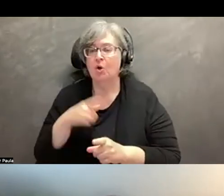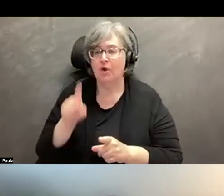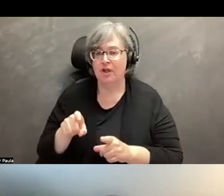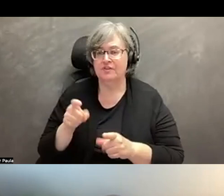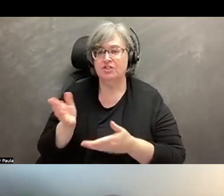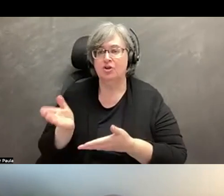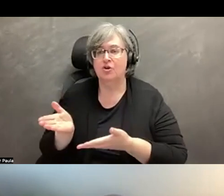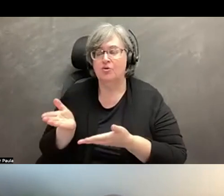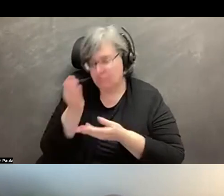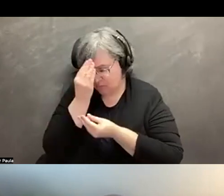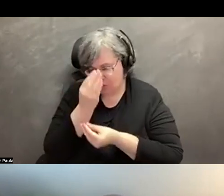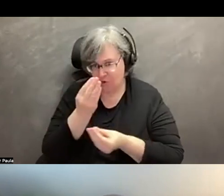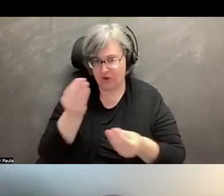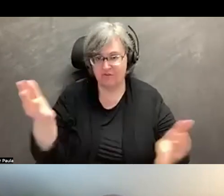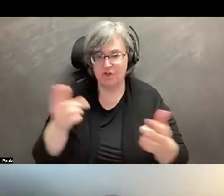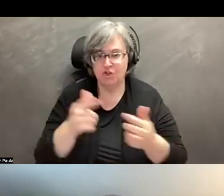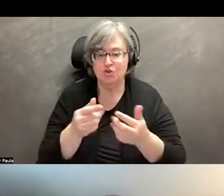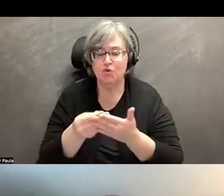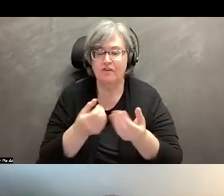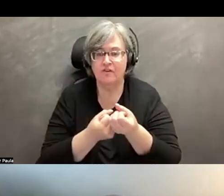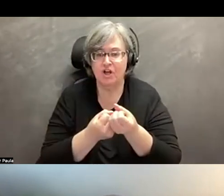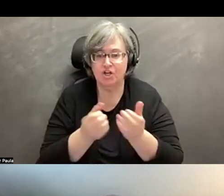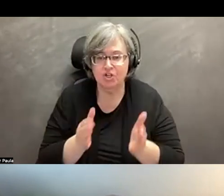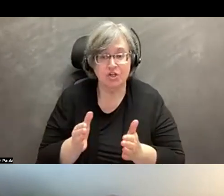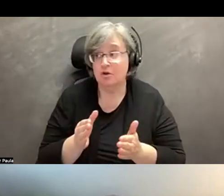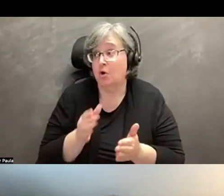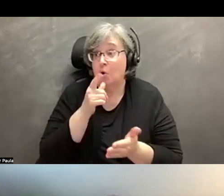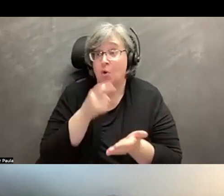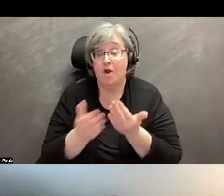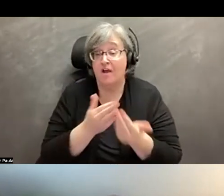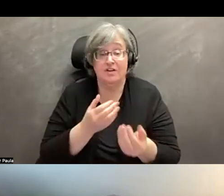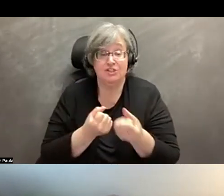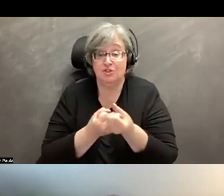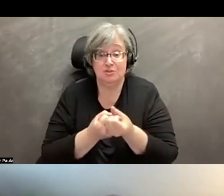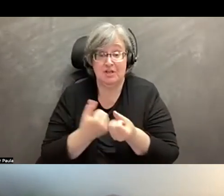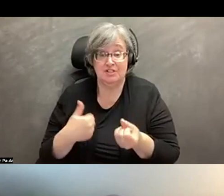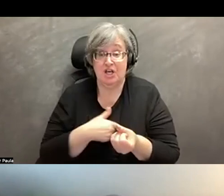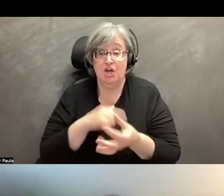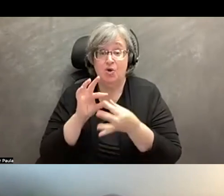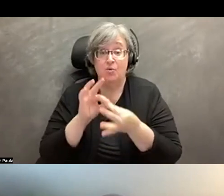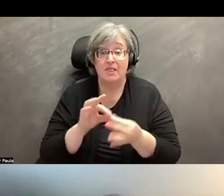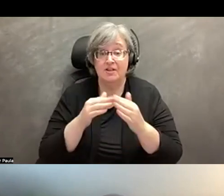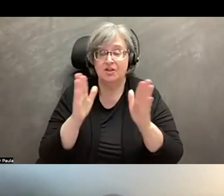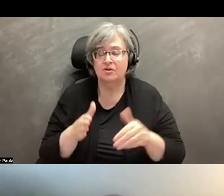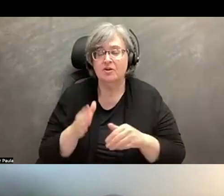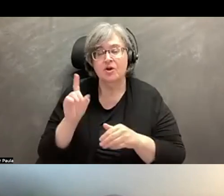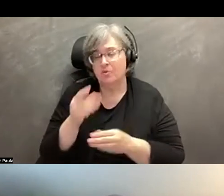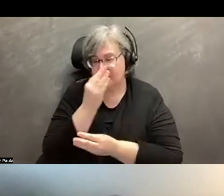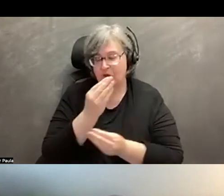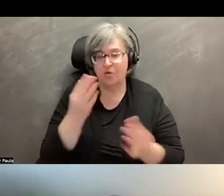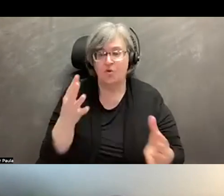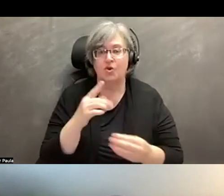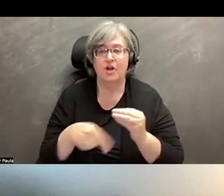the information to the funders or to whomever is sponsoring us around housing of the needs of